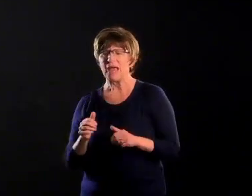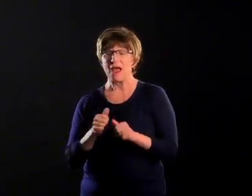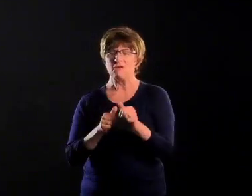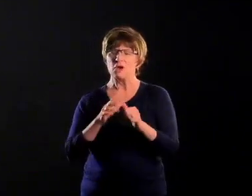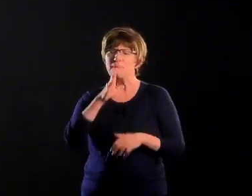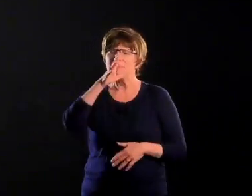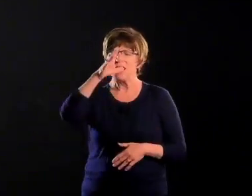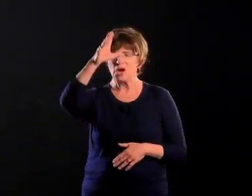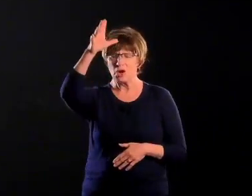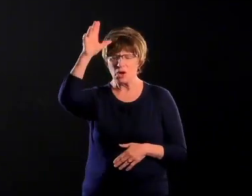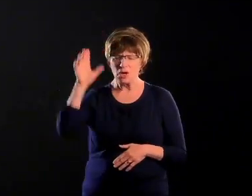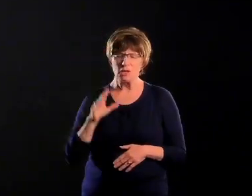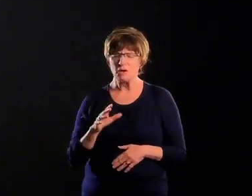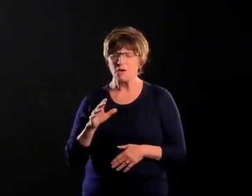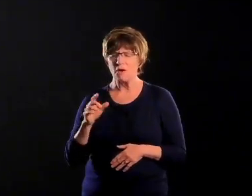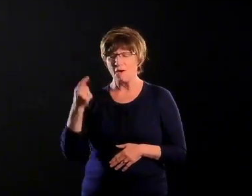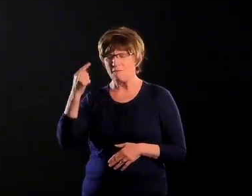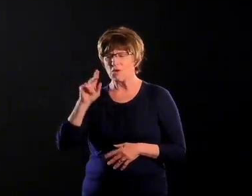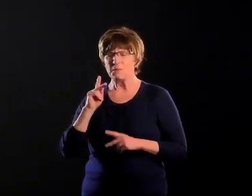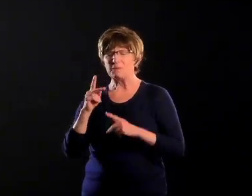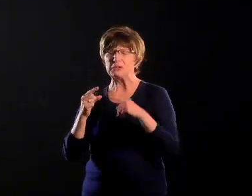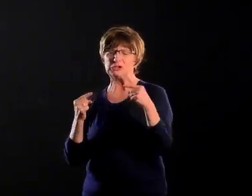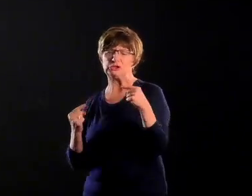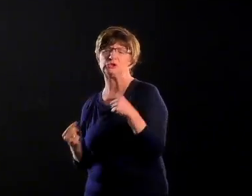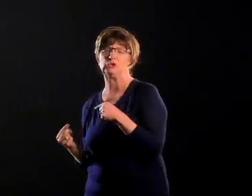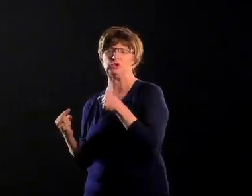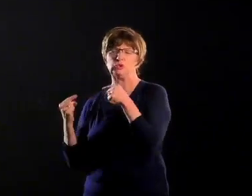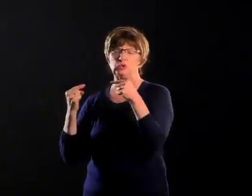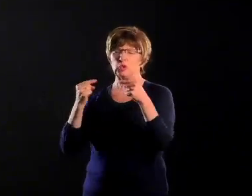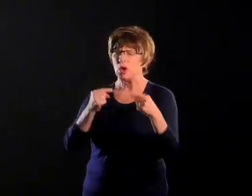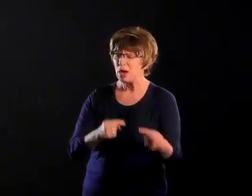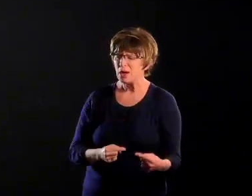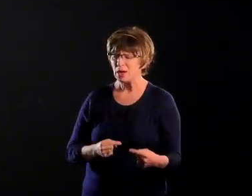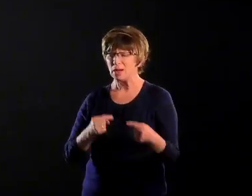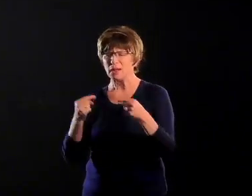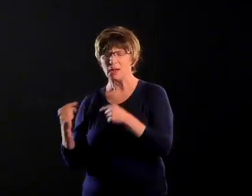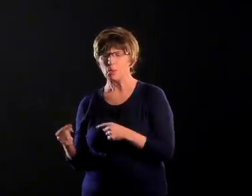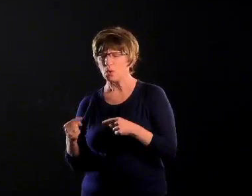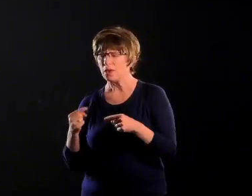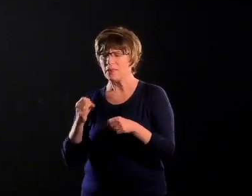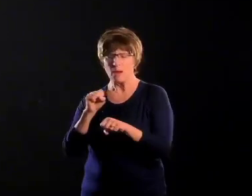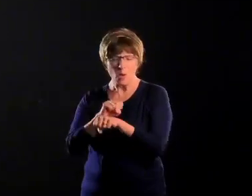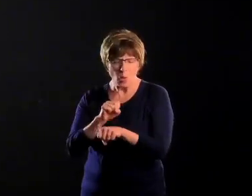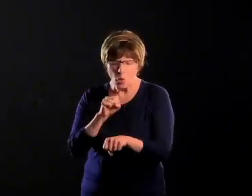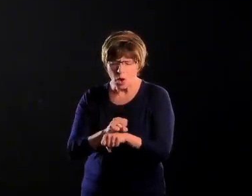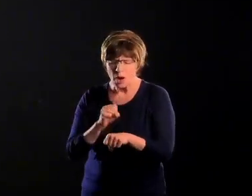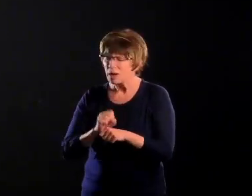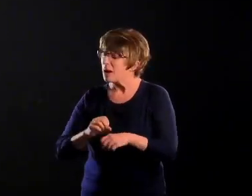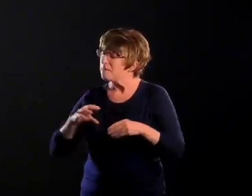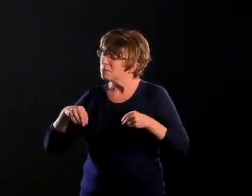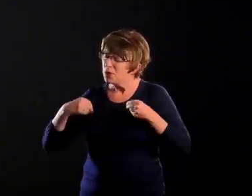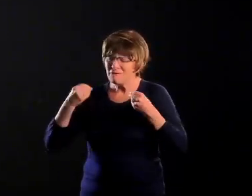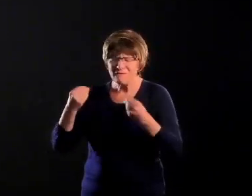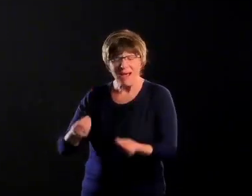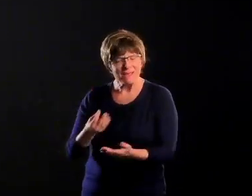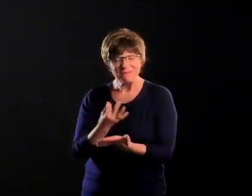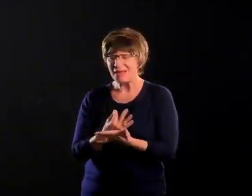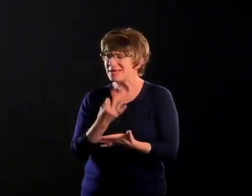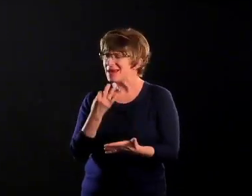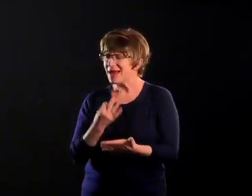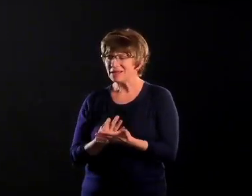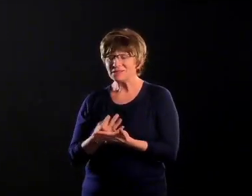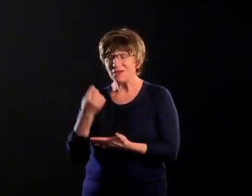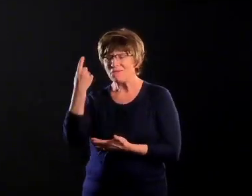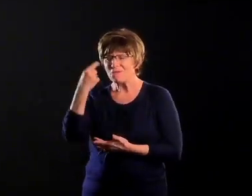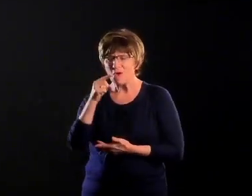who have been struggling and finding their work or employment, would you provide financially, Lord,